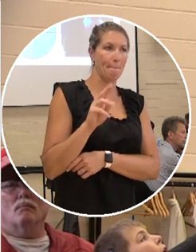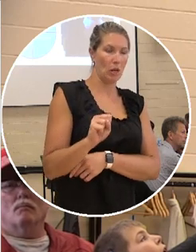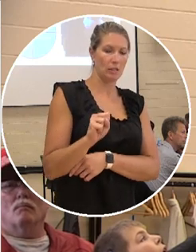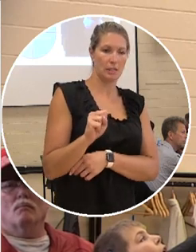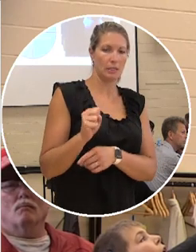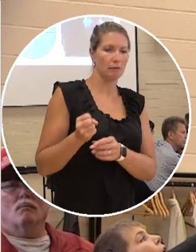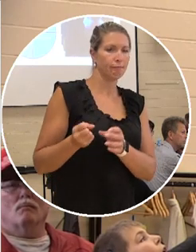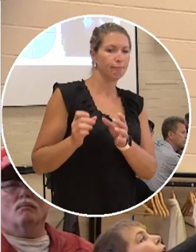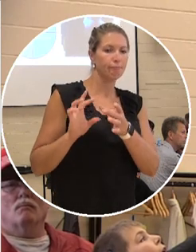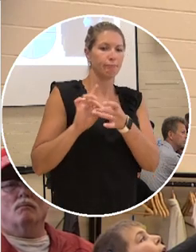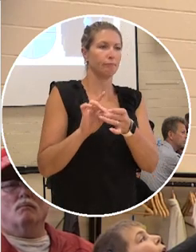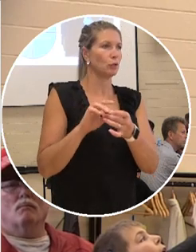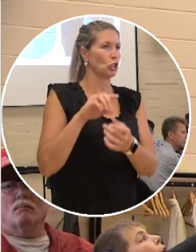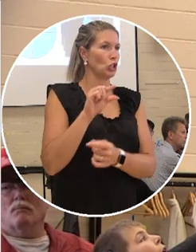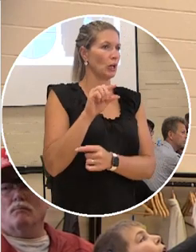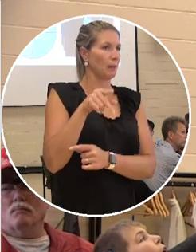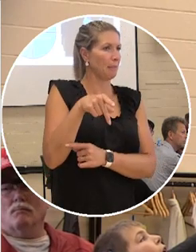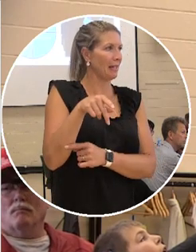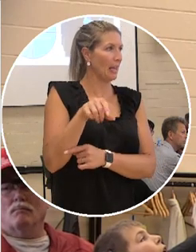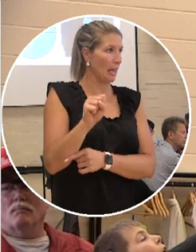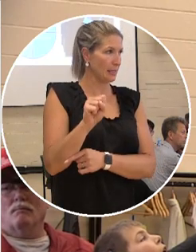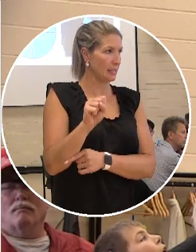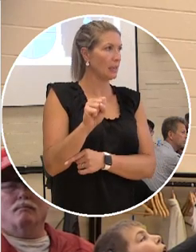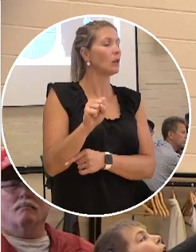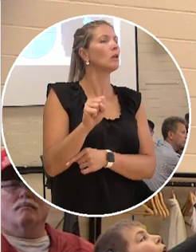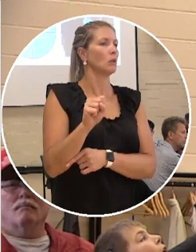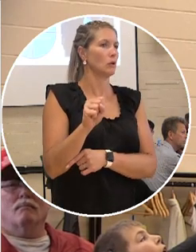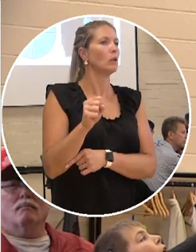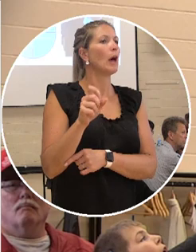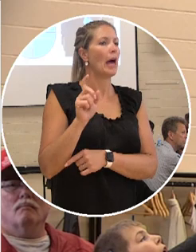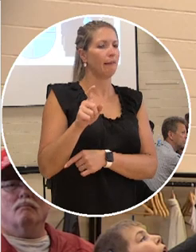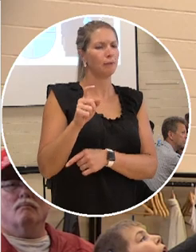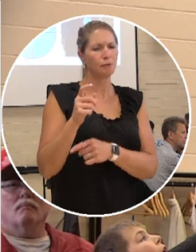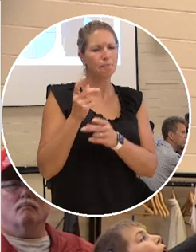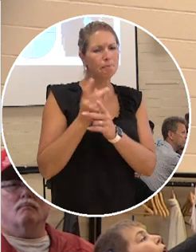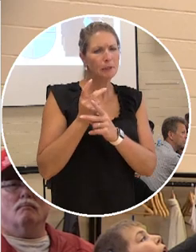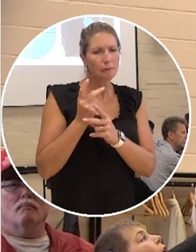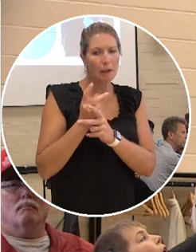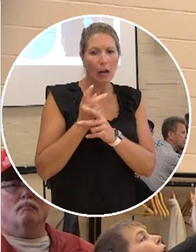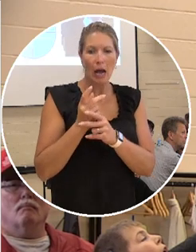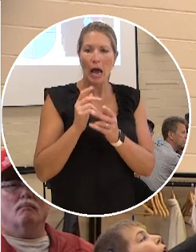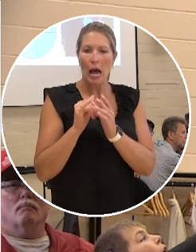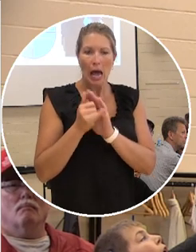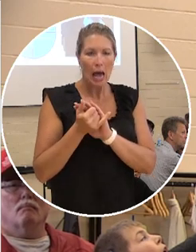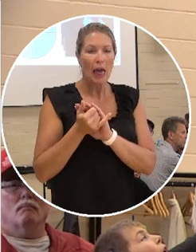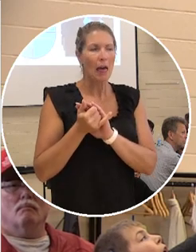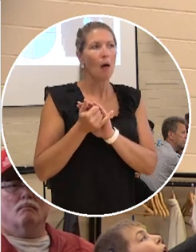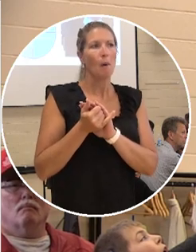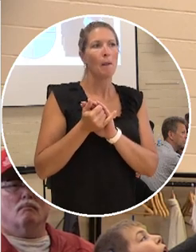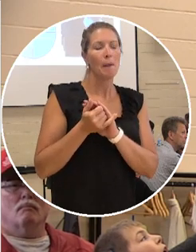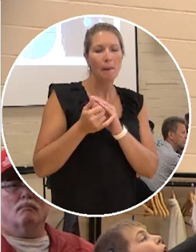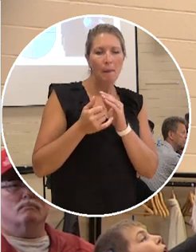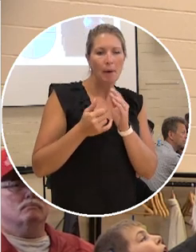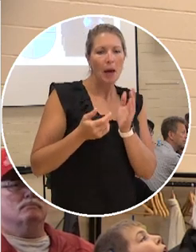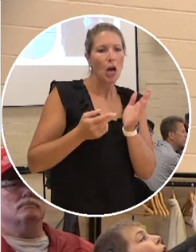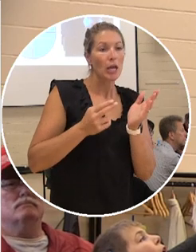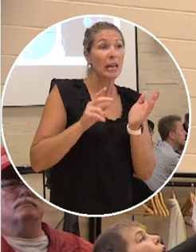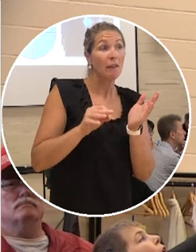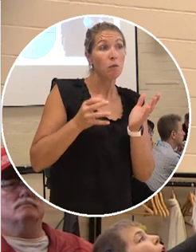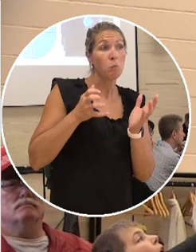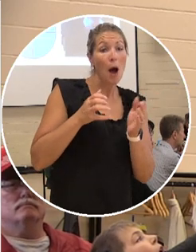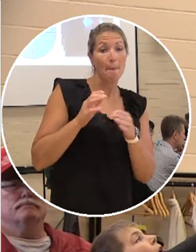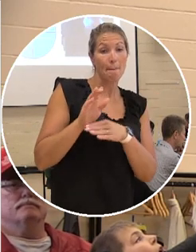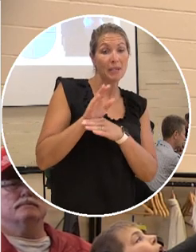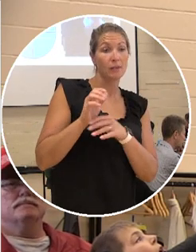with our contractors a way forward in terms of, do we embed it into contract terms that if you want to do business with